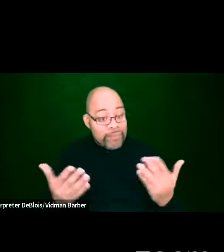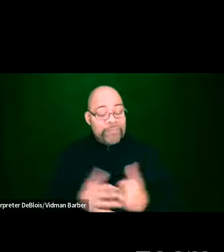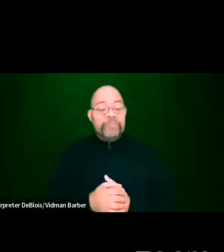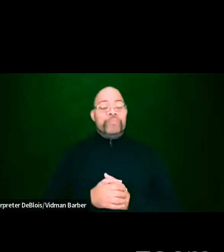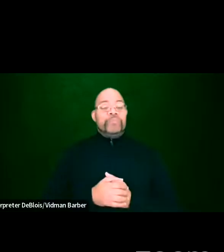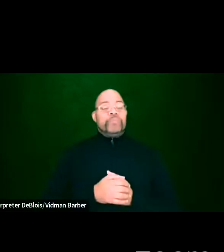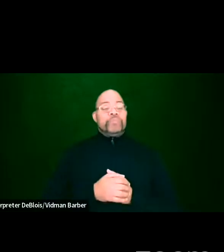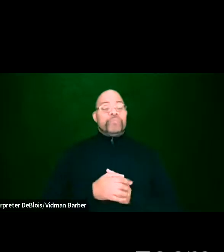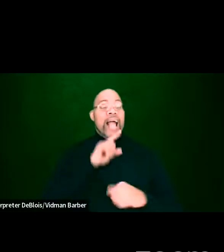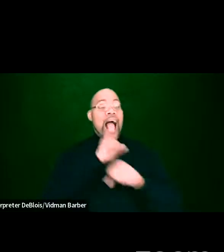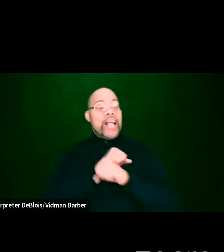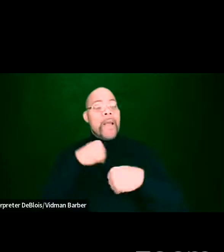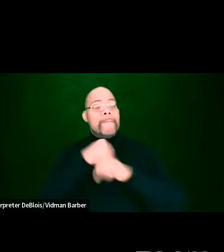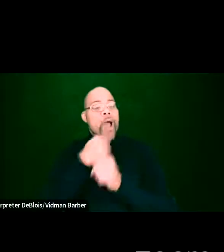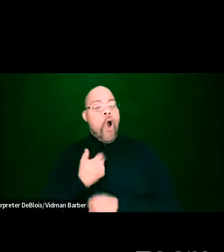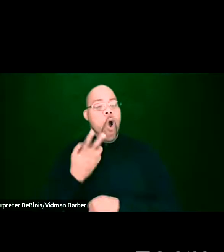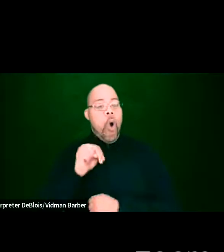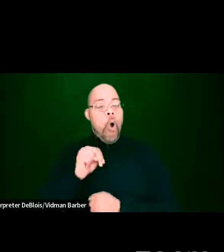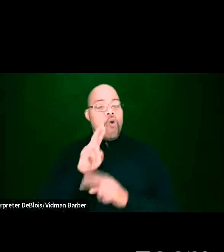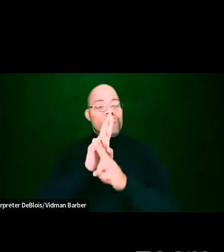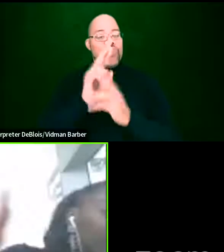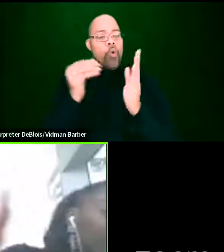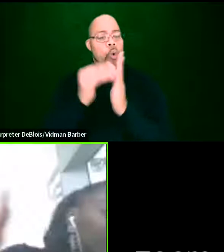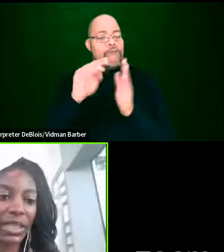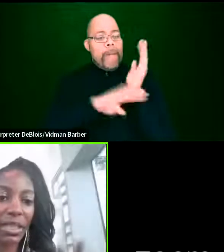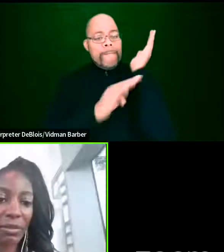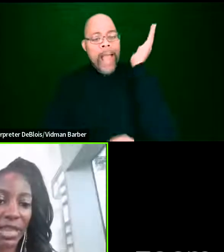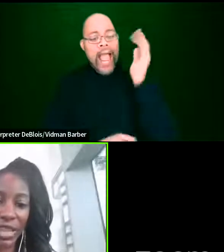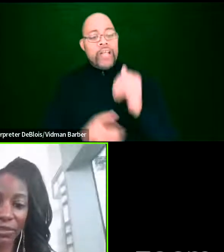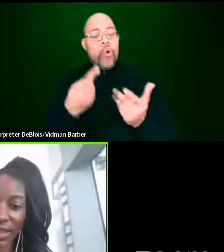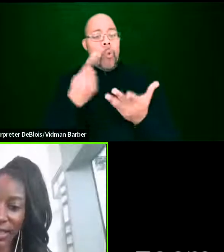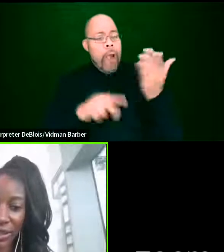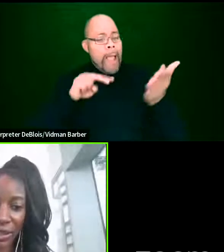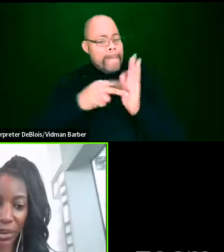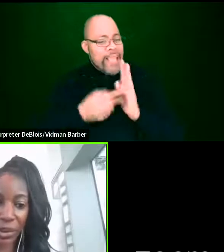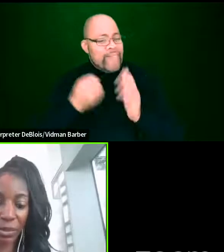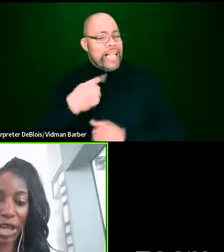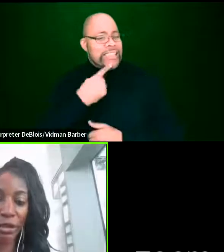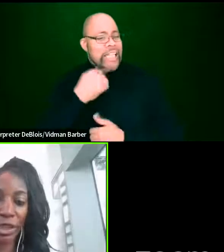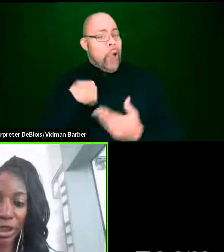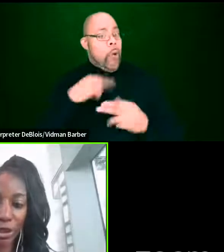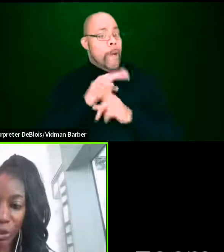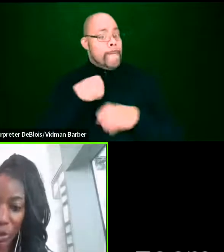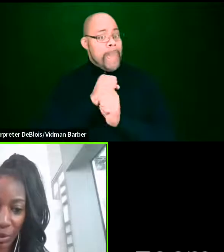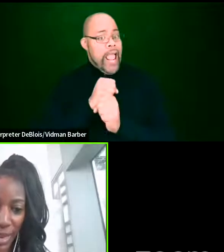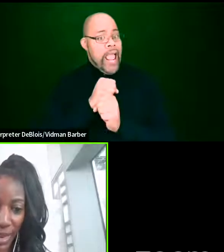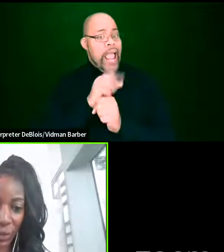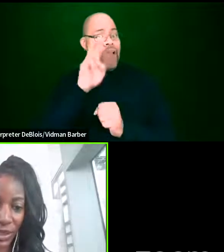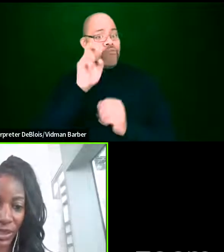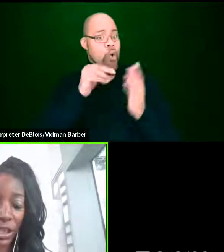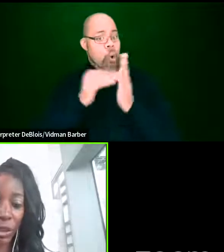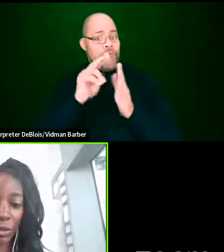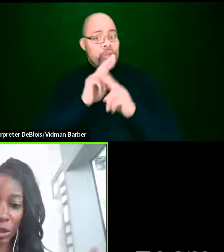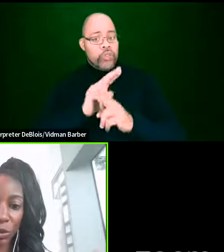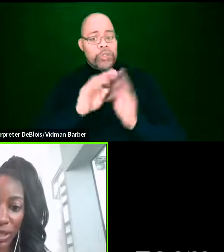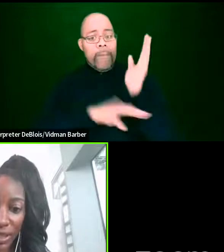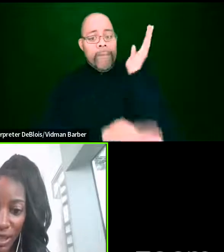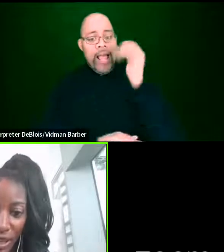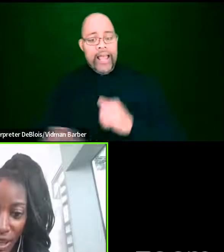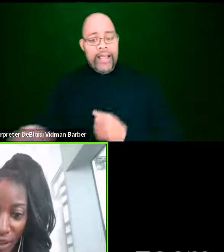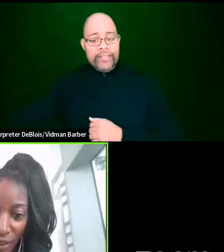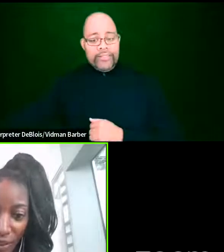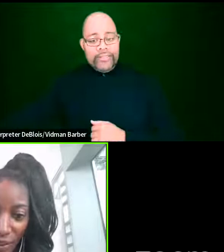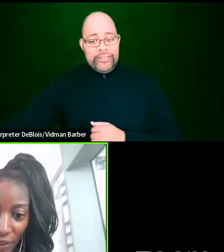we're going to actually make our own reusable bags. So what does it mean if I say that we're going to make a reusable bag? What's the difference